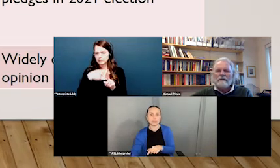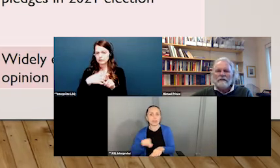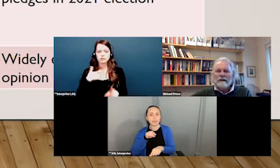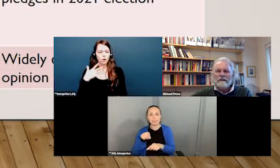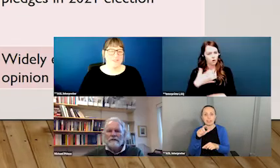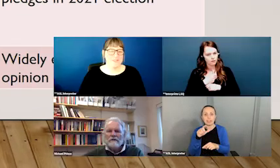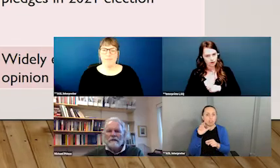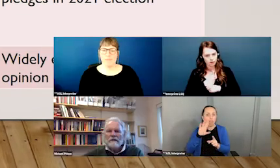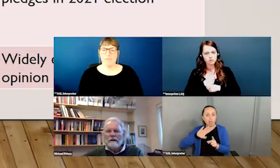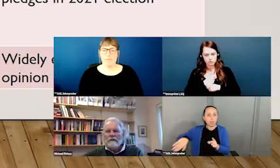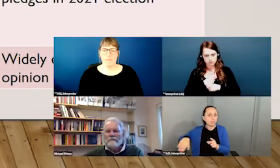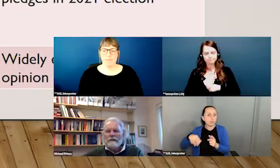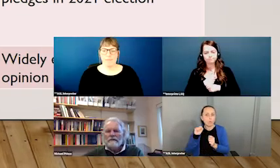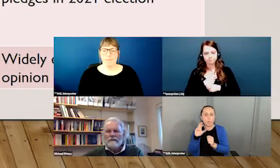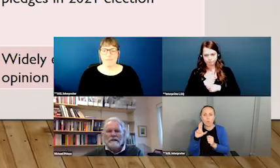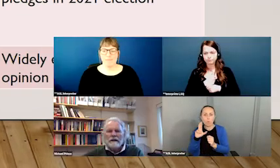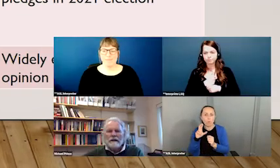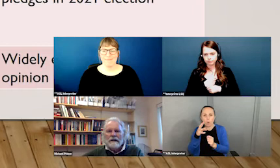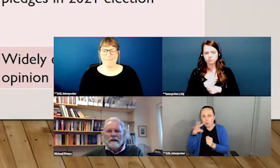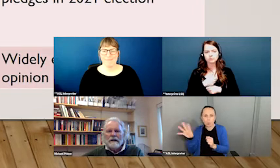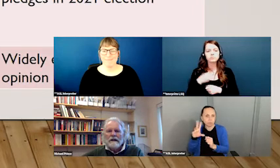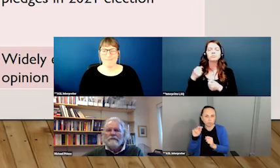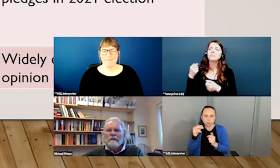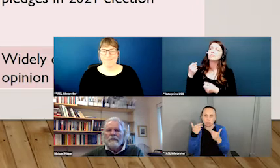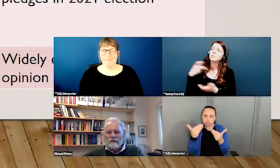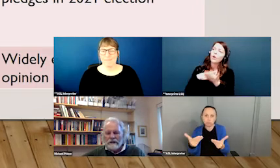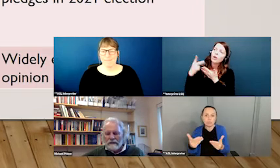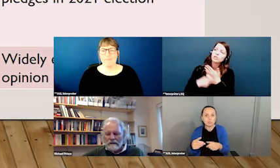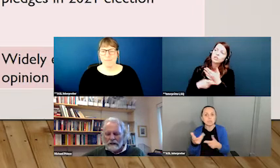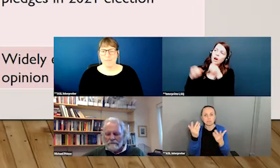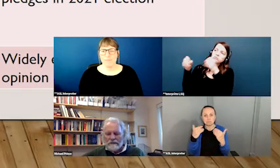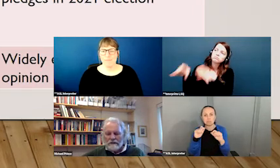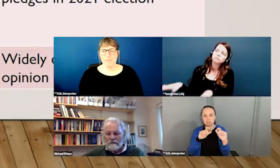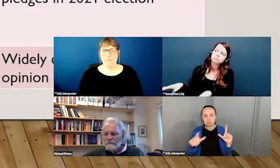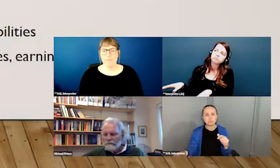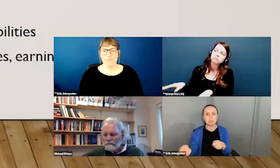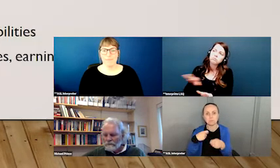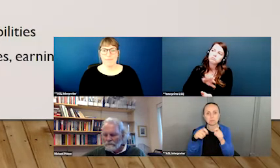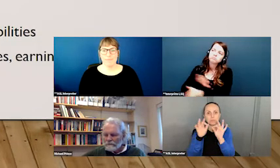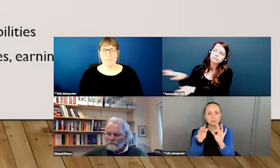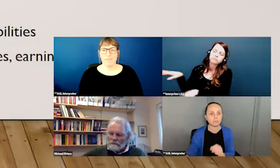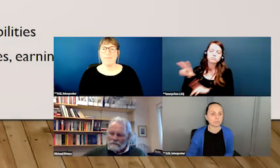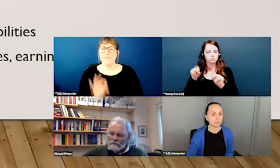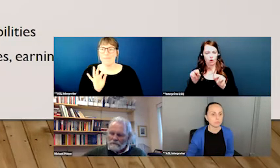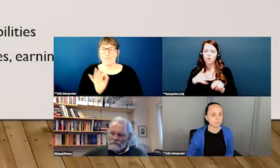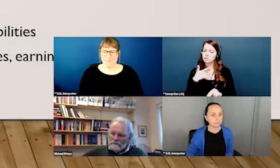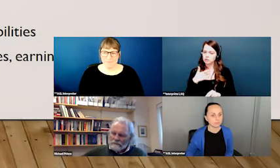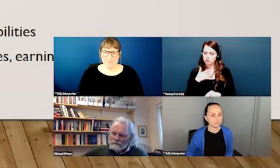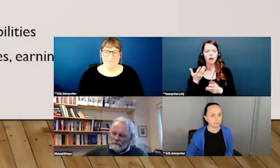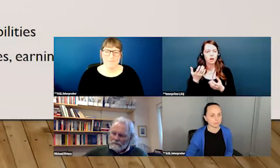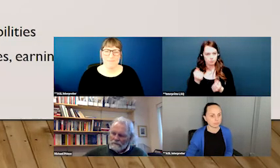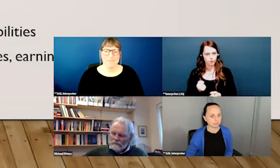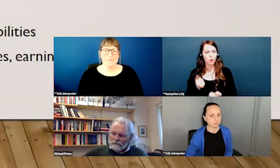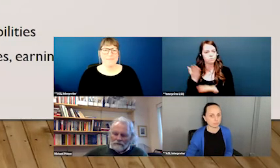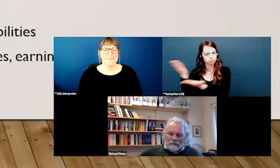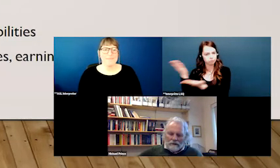slide off the agenda or be ignored. If we go to the next slide, please.